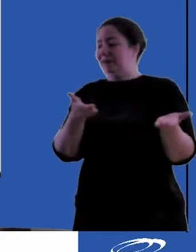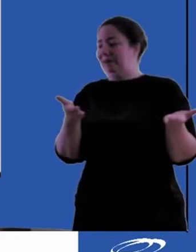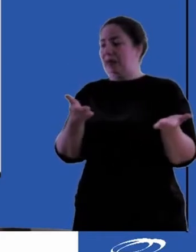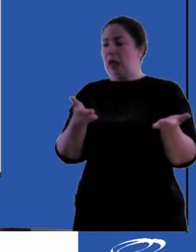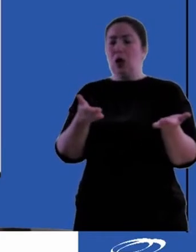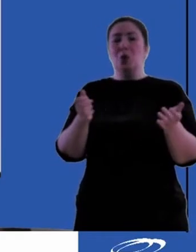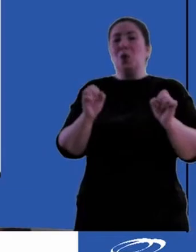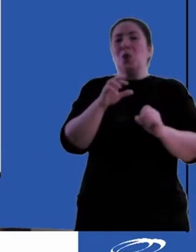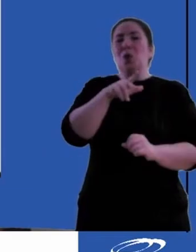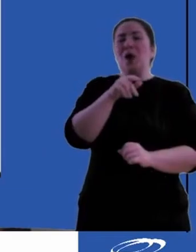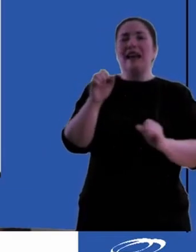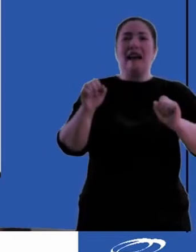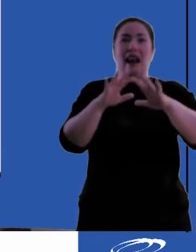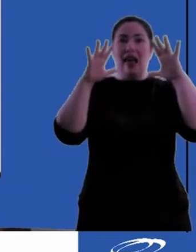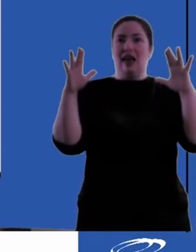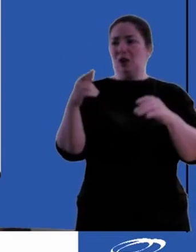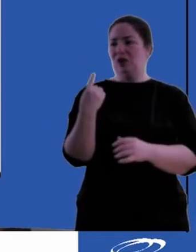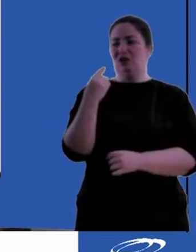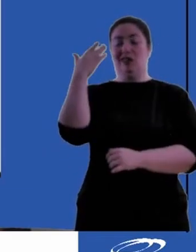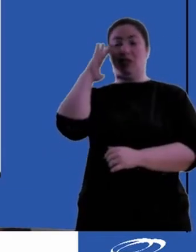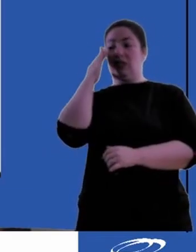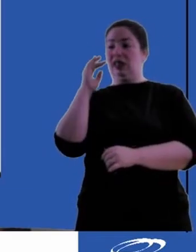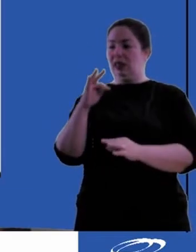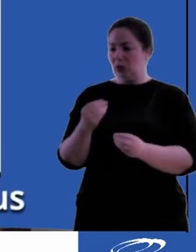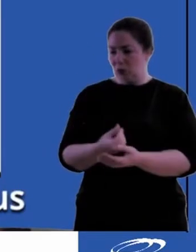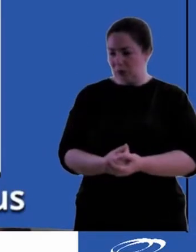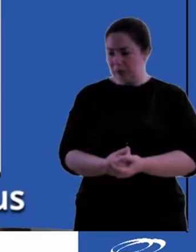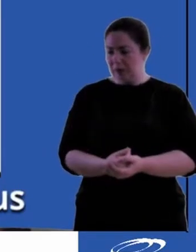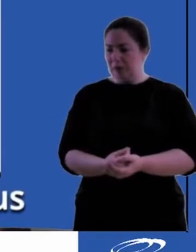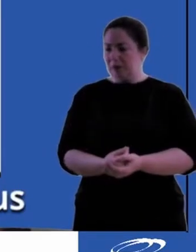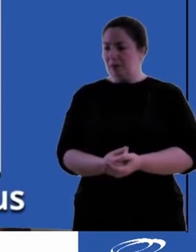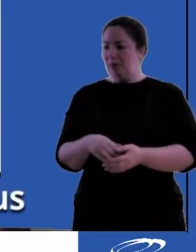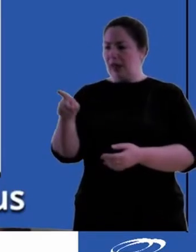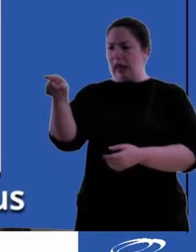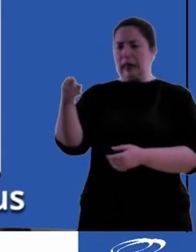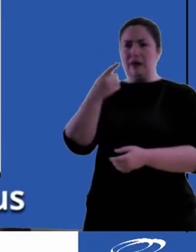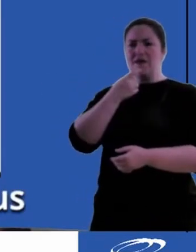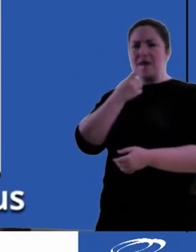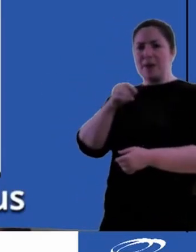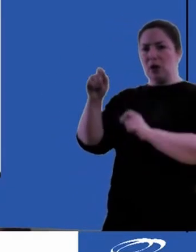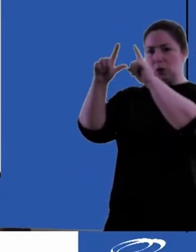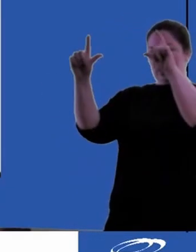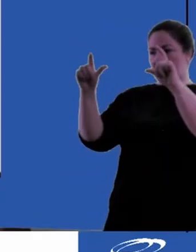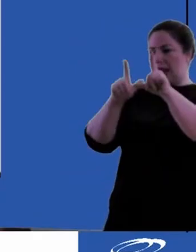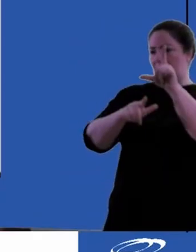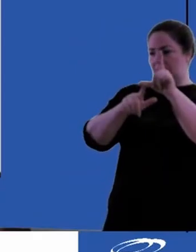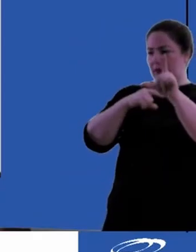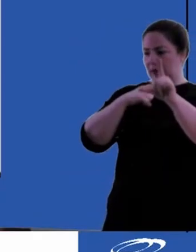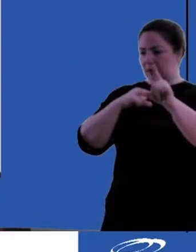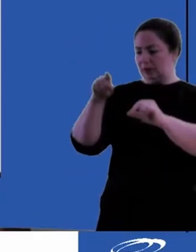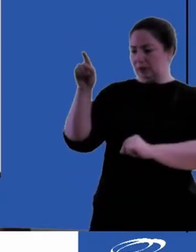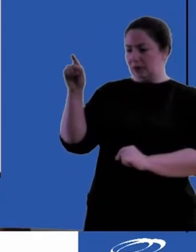that are not on this panel. And a classic example that I highlighted in red here is Staphylococcus epidermidis. So the